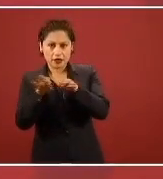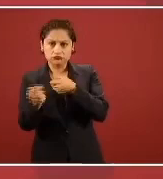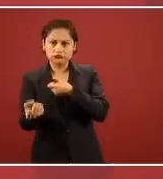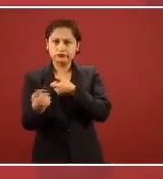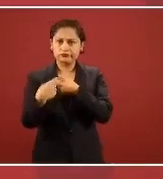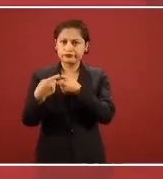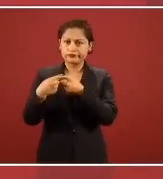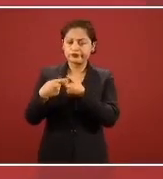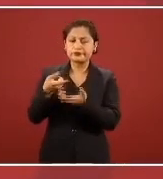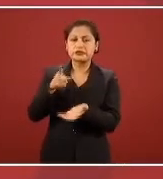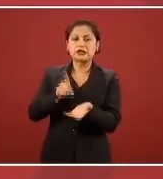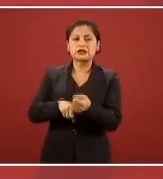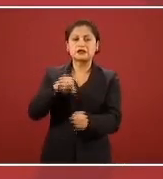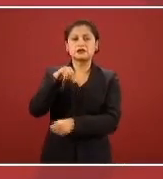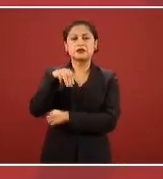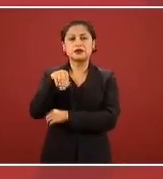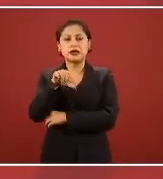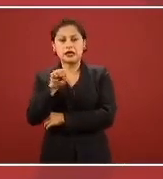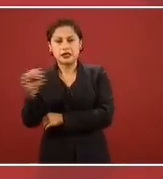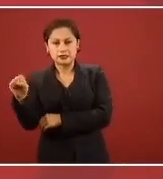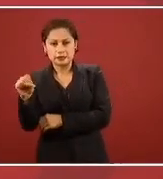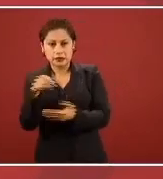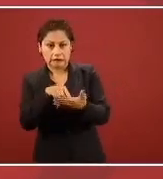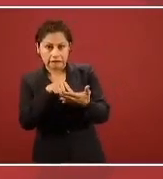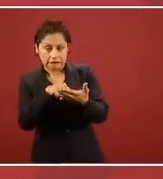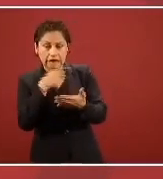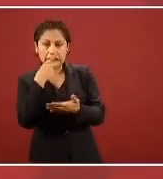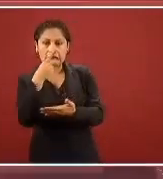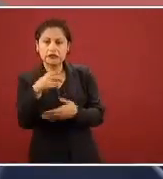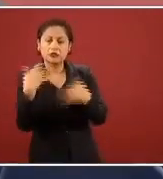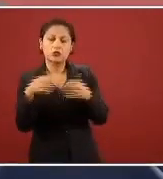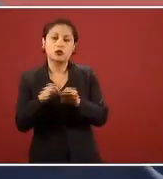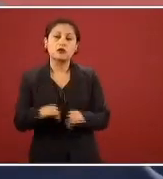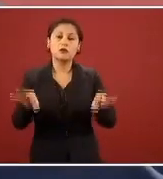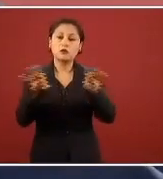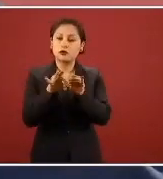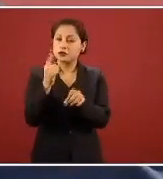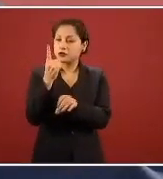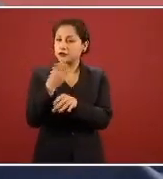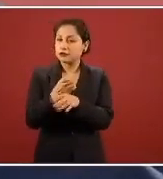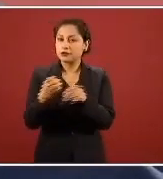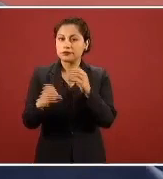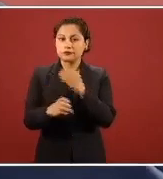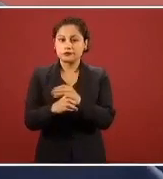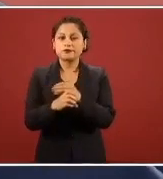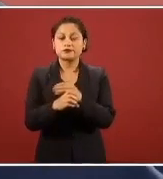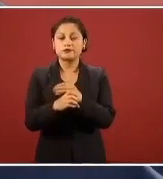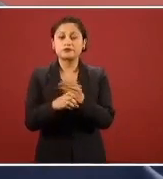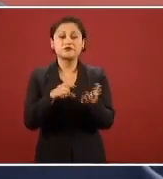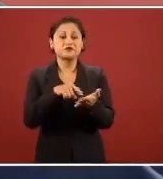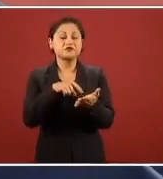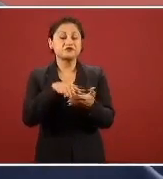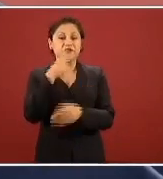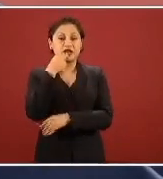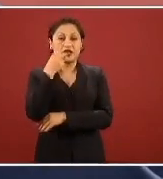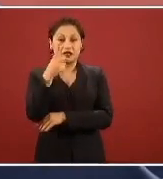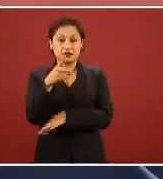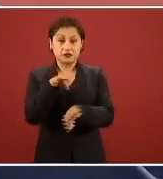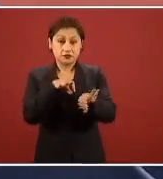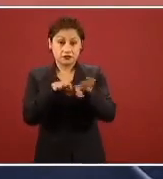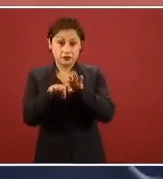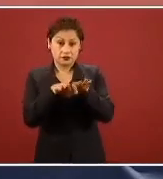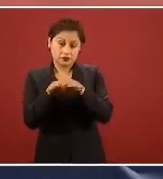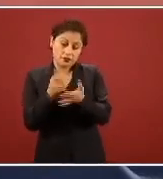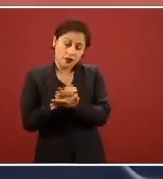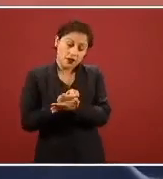Social Security. Hay un dato importante. There is a piece of data that's very important. El salario promedio, the median de